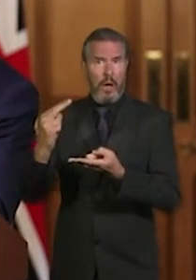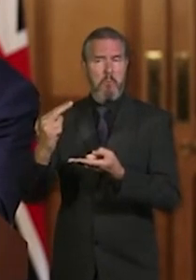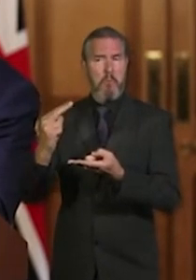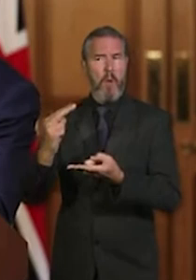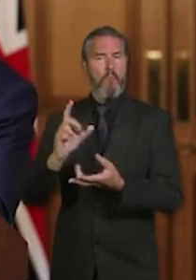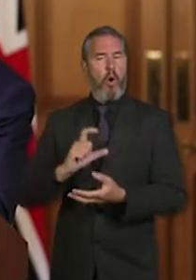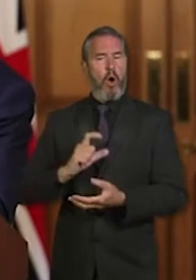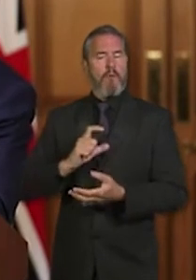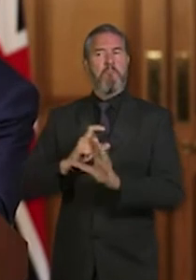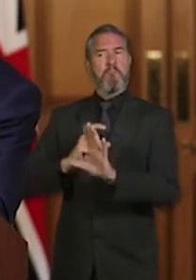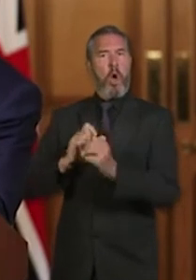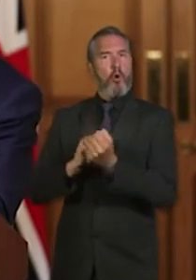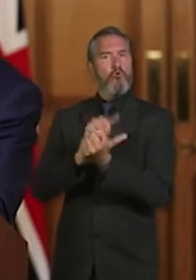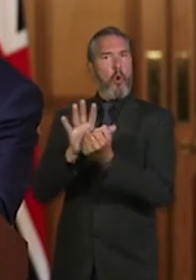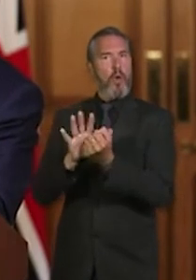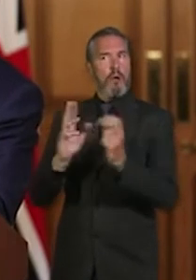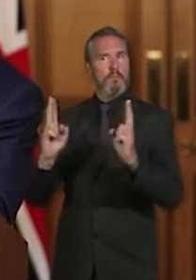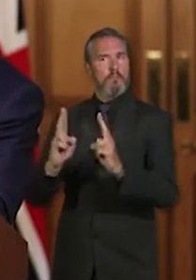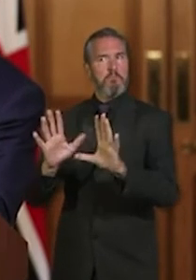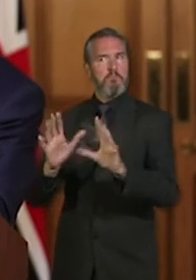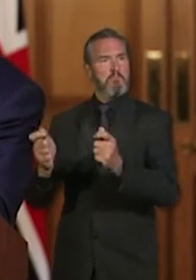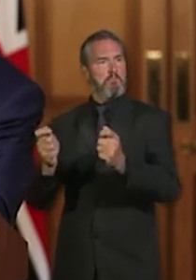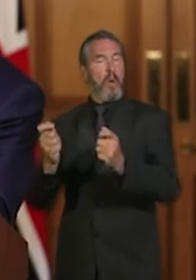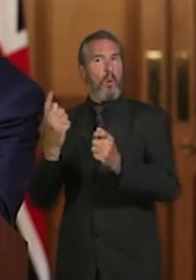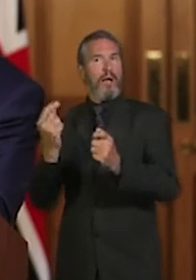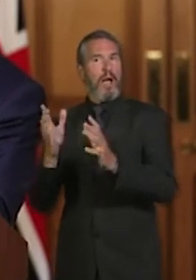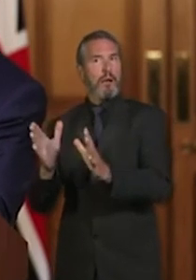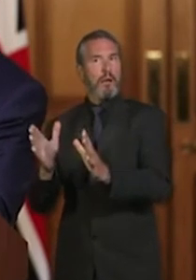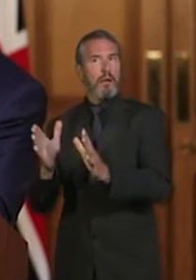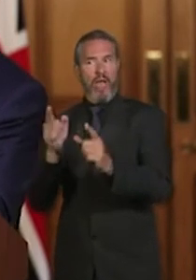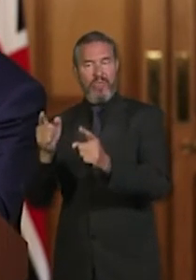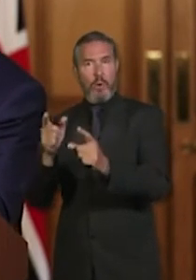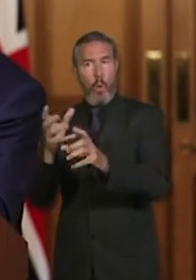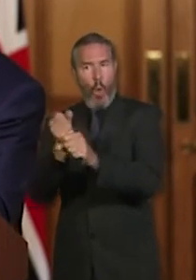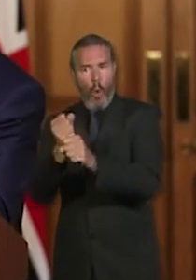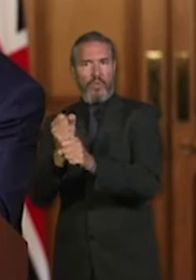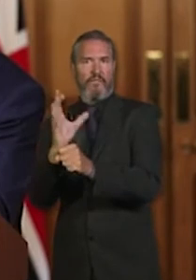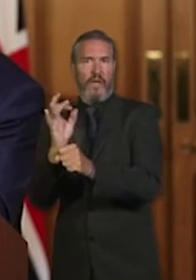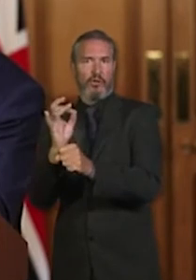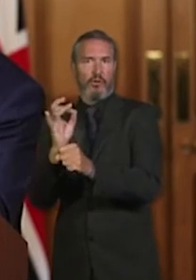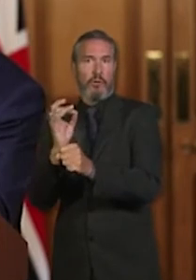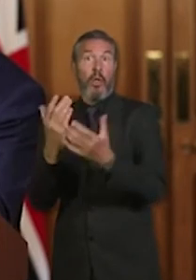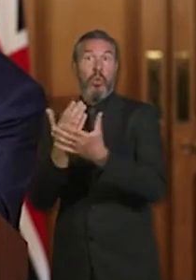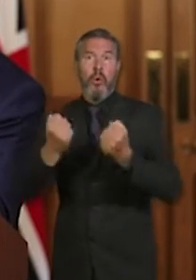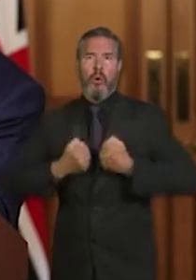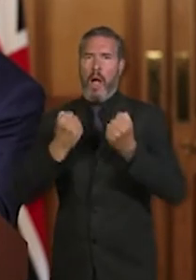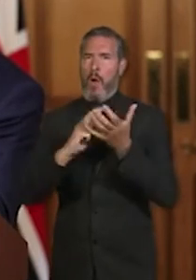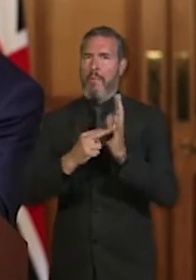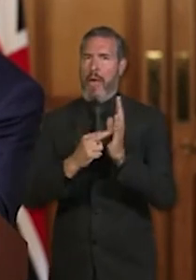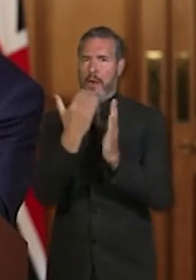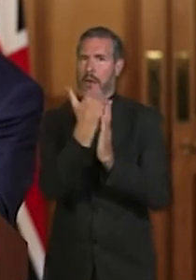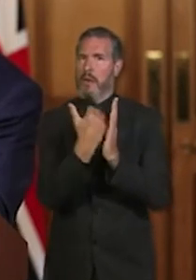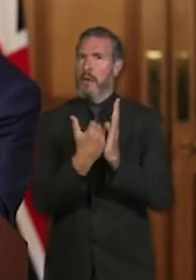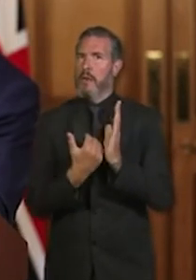to keep taking the steps forward through the plan that we've laid out to lift some of the